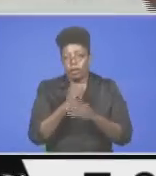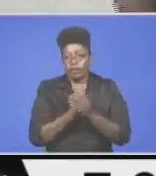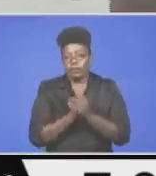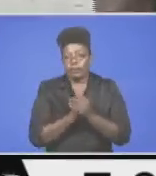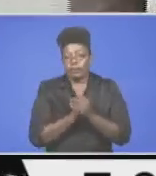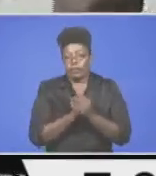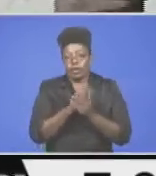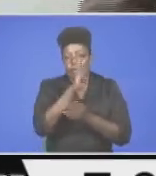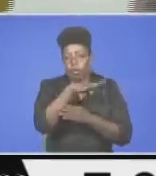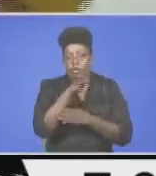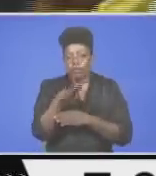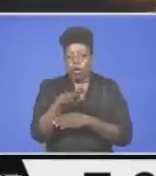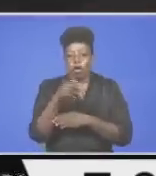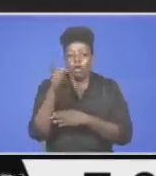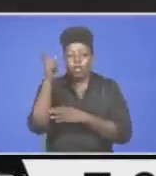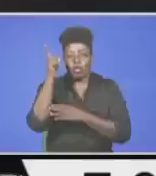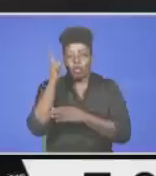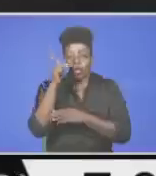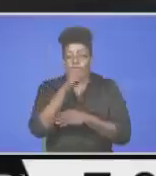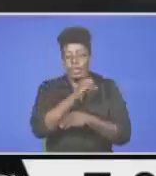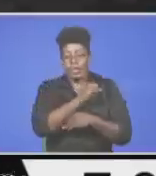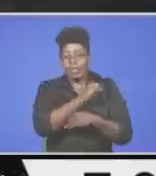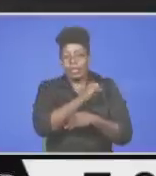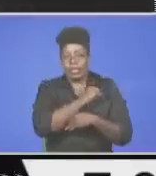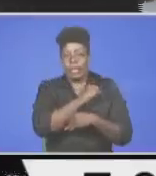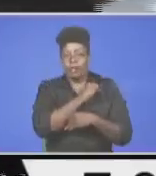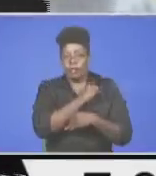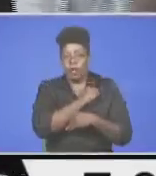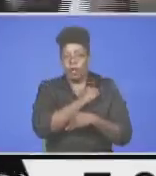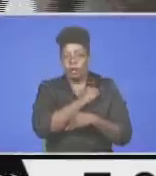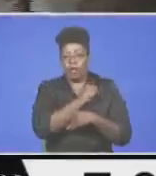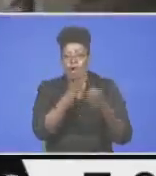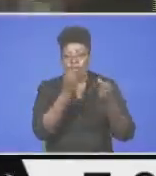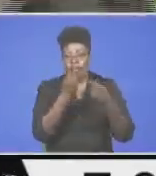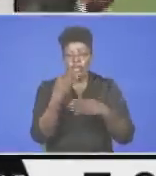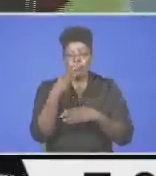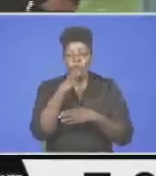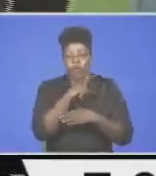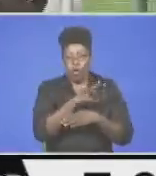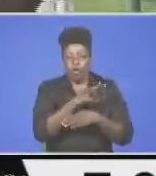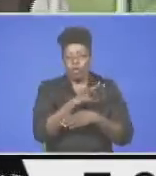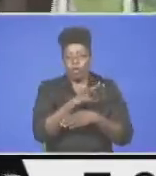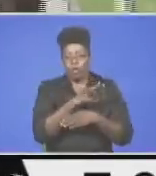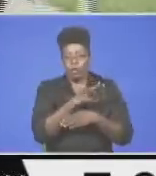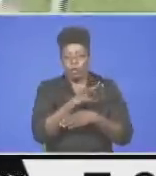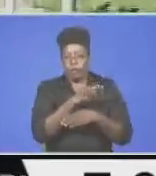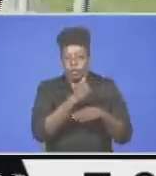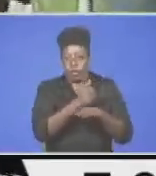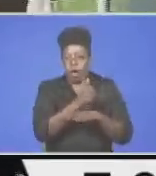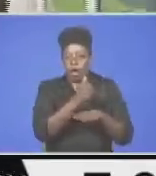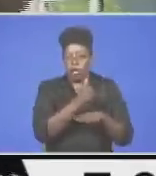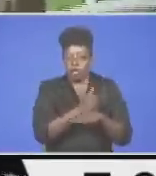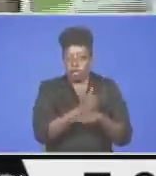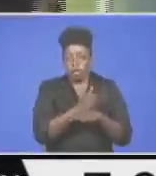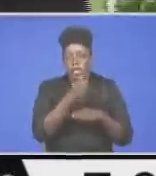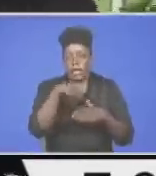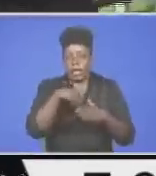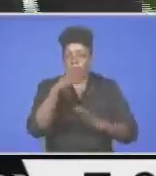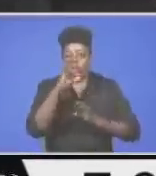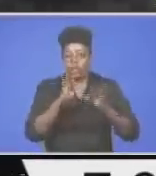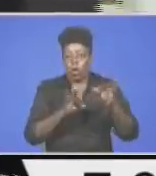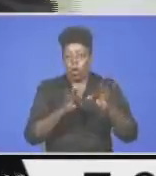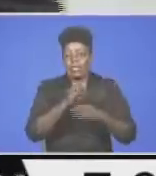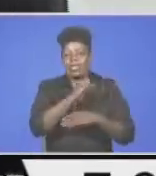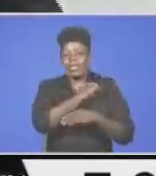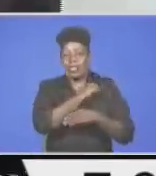Latoya Seymour was arraigned before Magistrate Darren Roll Davis on a number of fraud by false pretenses charges. During the proceedings,